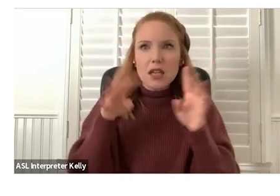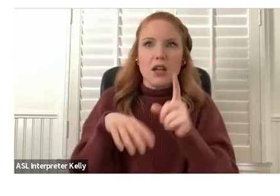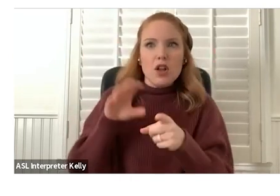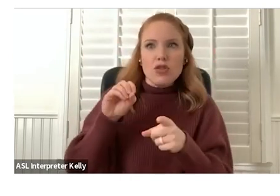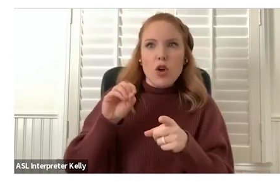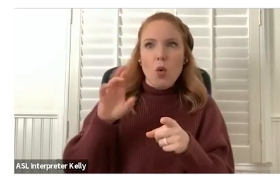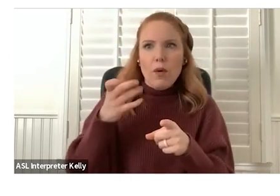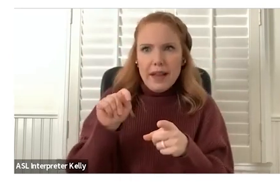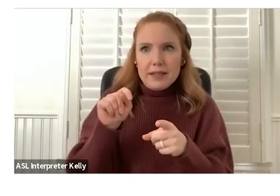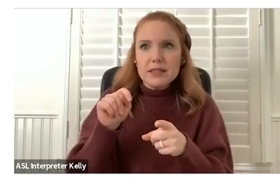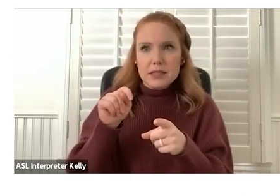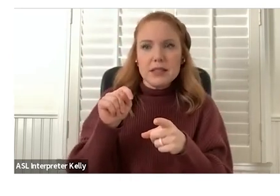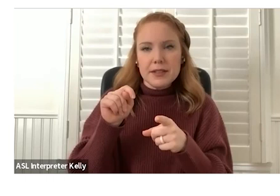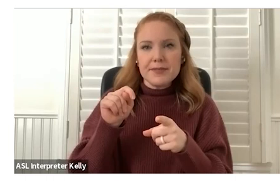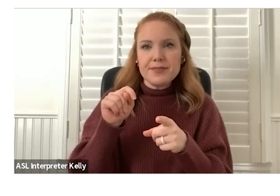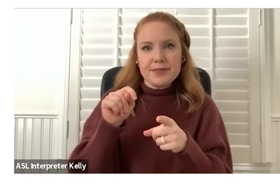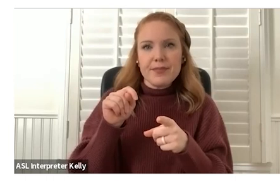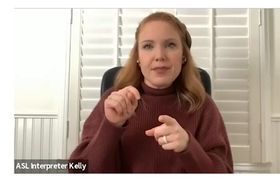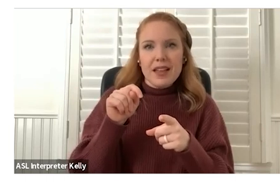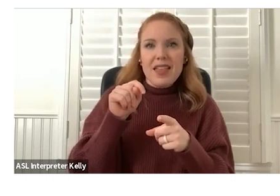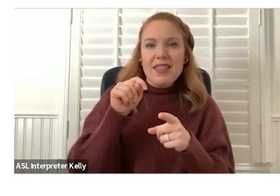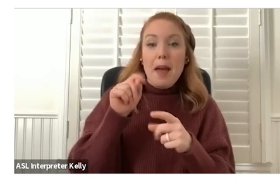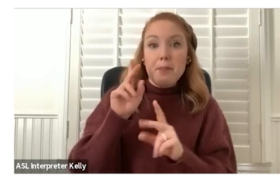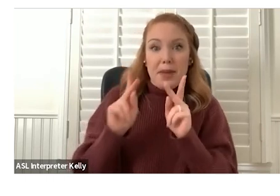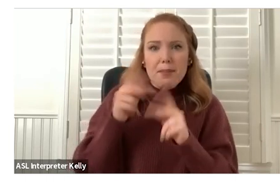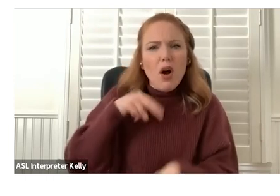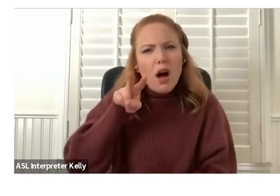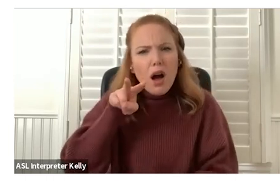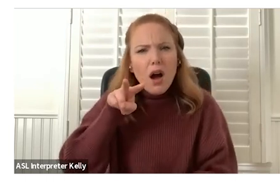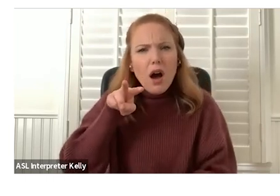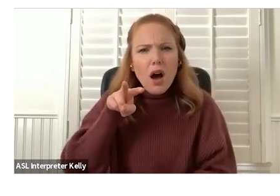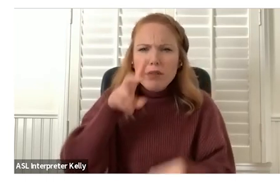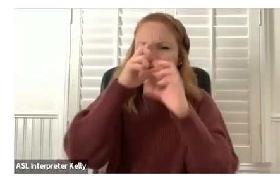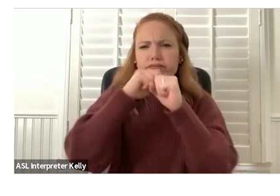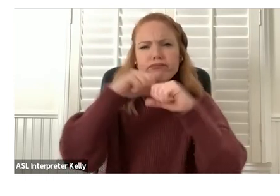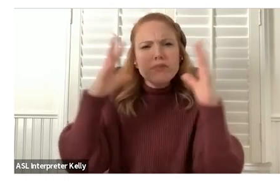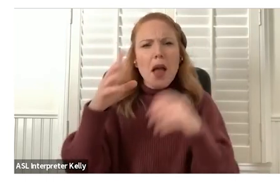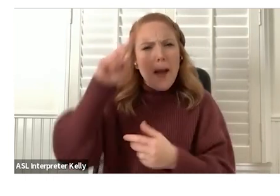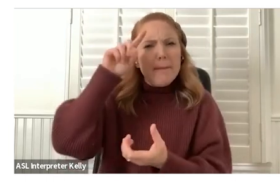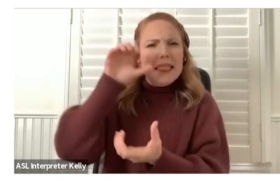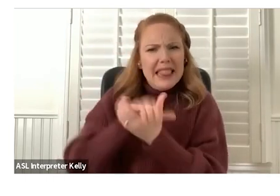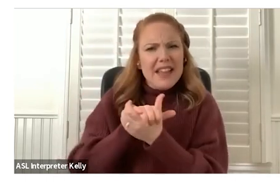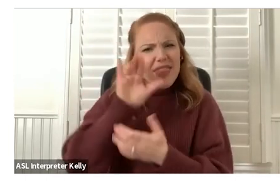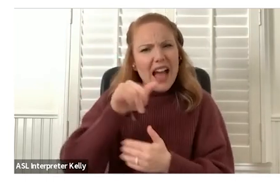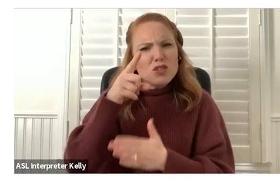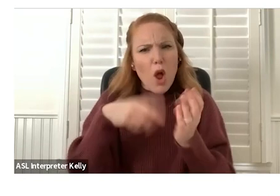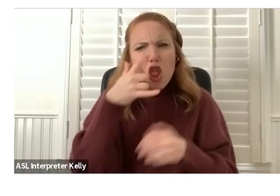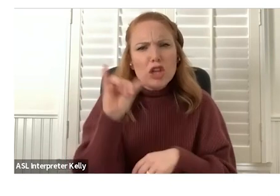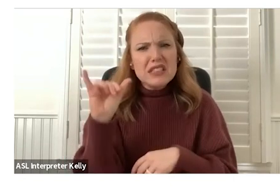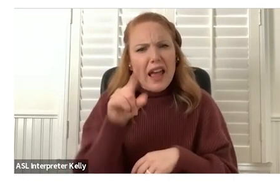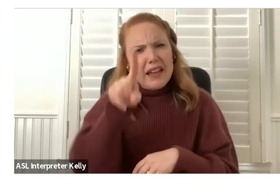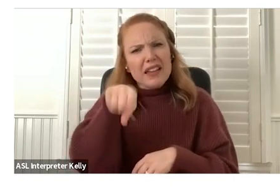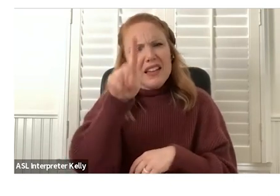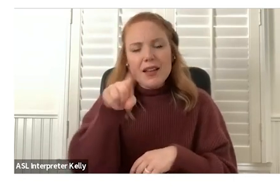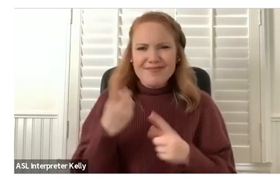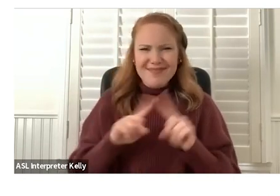fashioned their own civilizations, had their own relationships to land, had their own way of creating products, you know. So there's so many aspects to